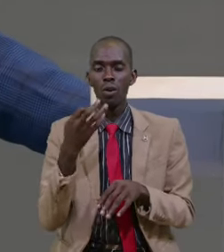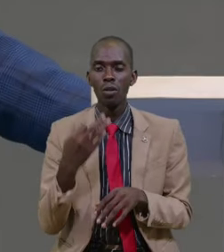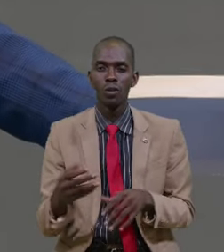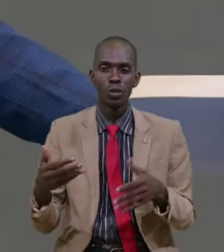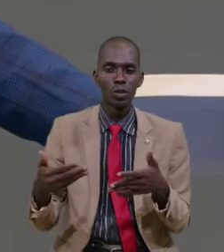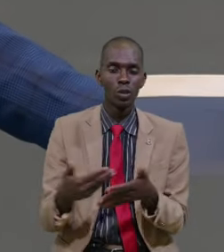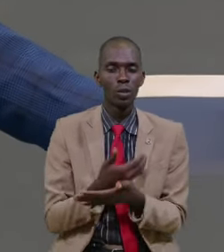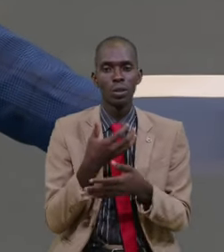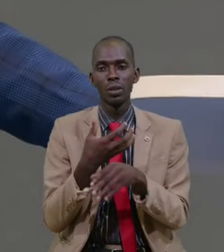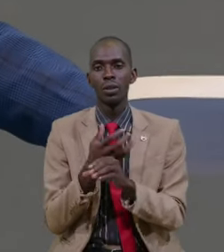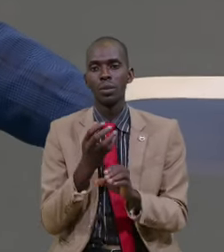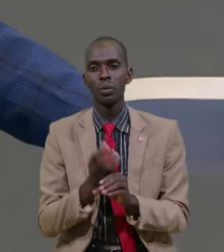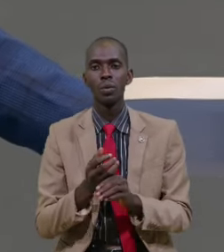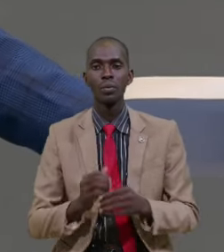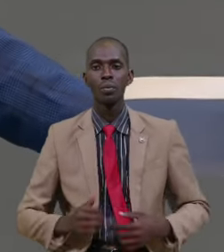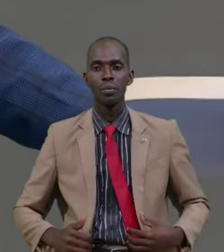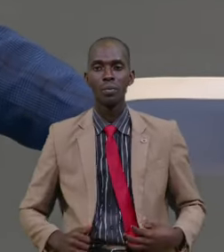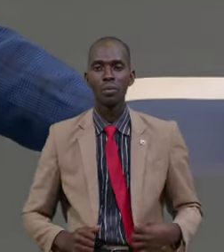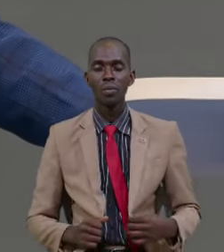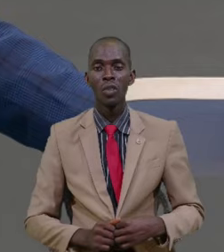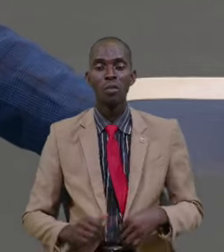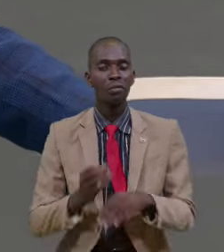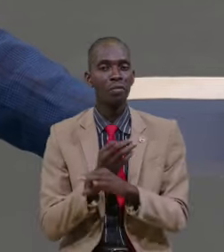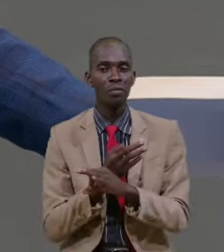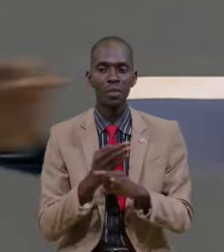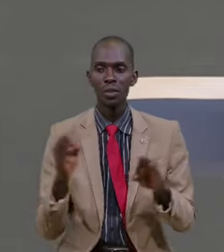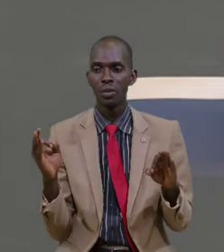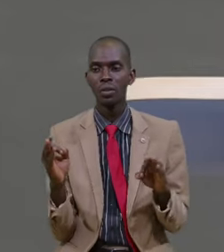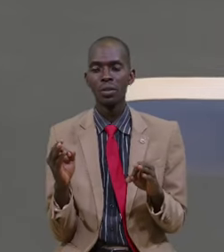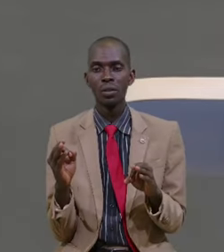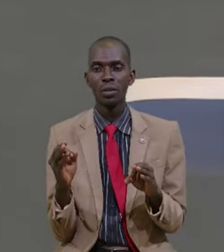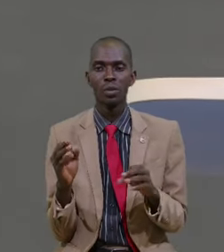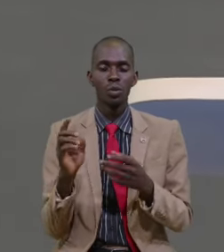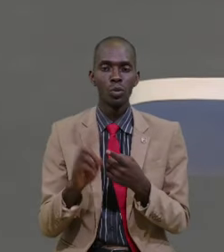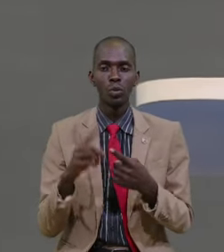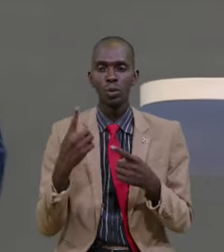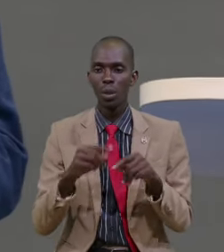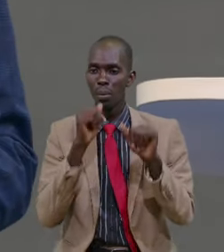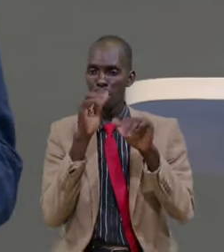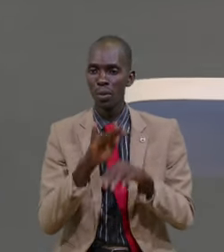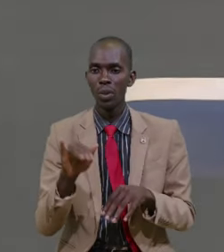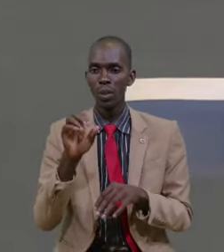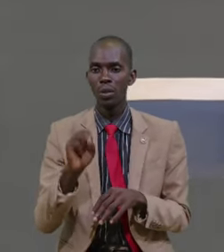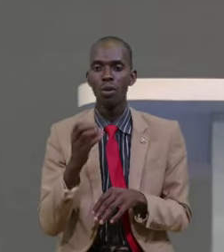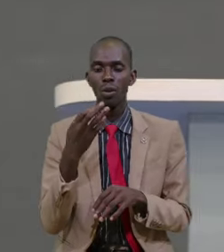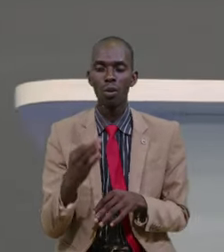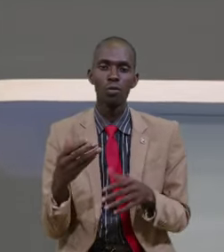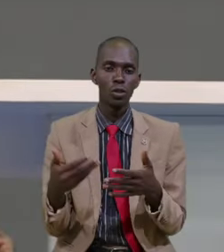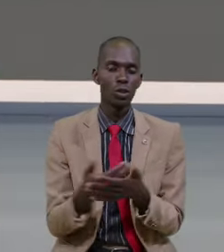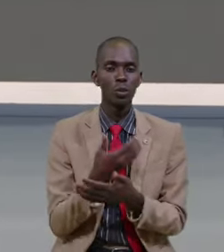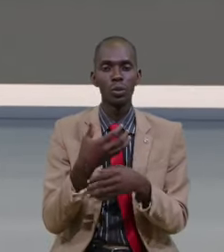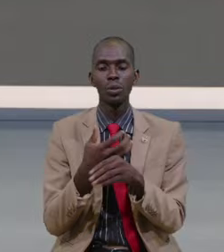new creation. Freedom into the blessings of the new creation